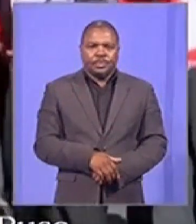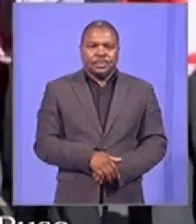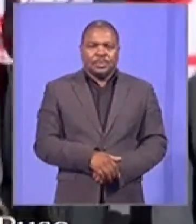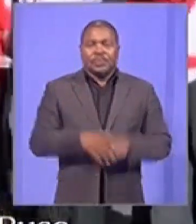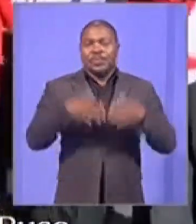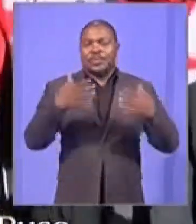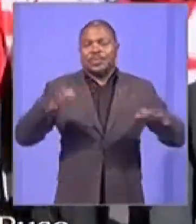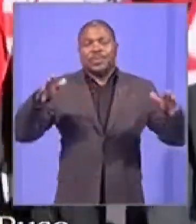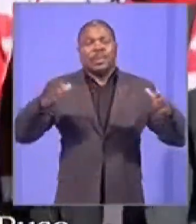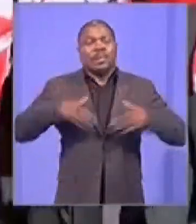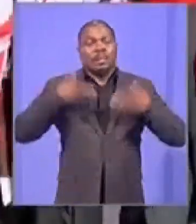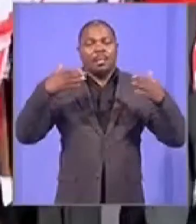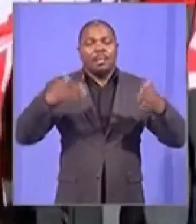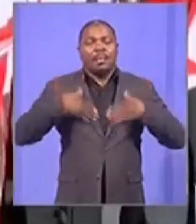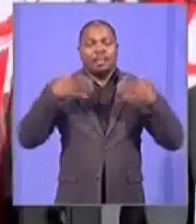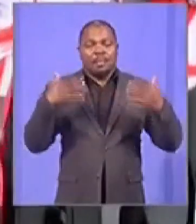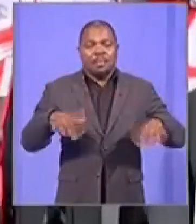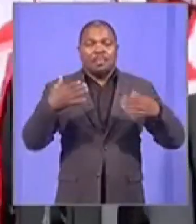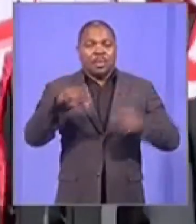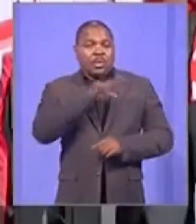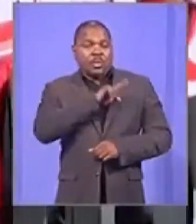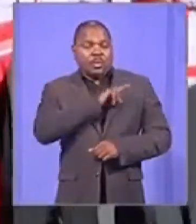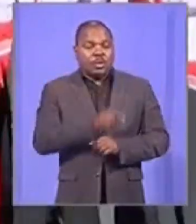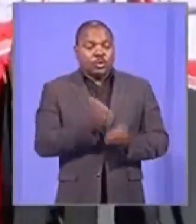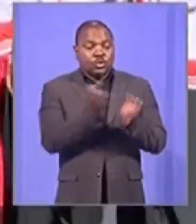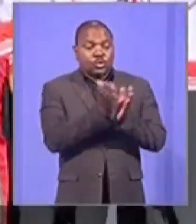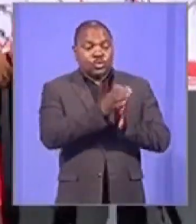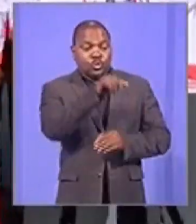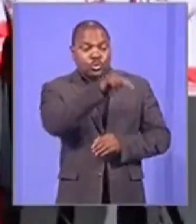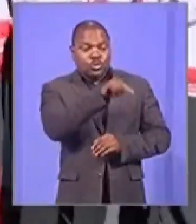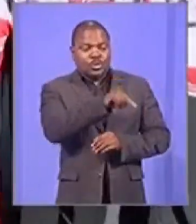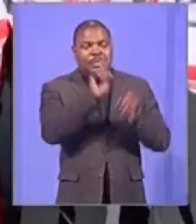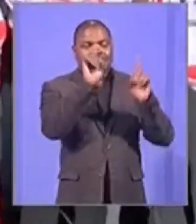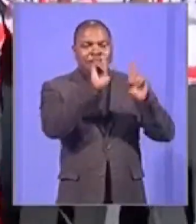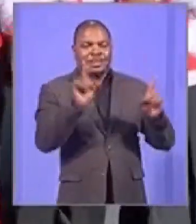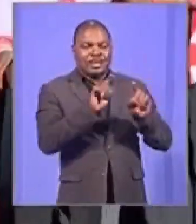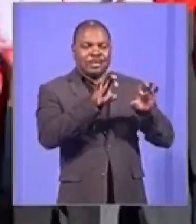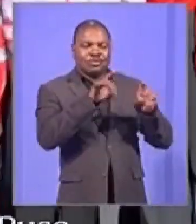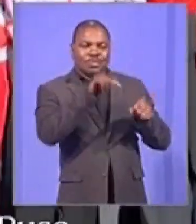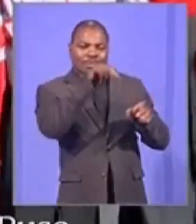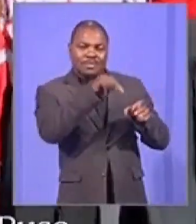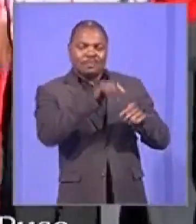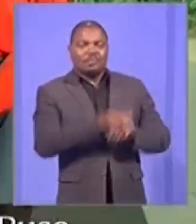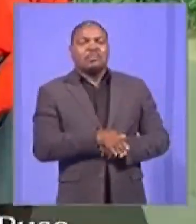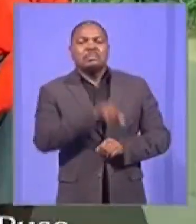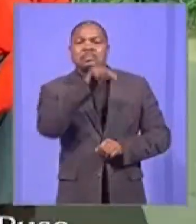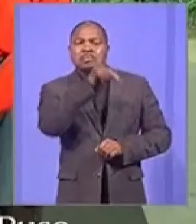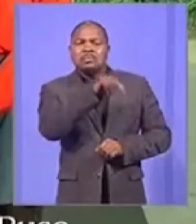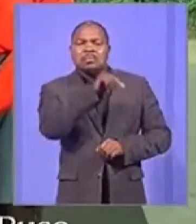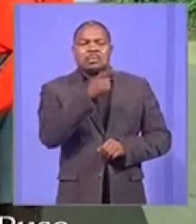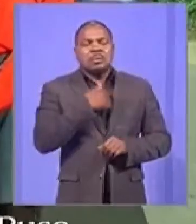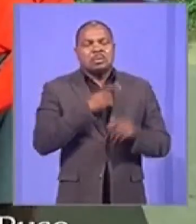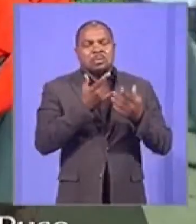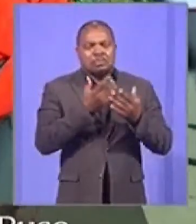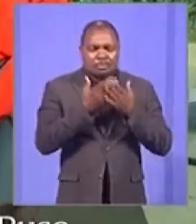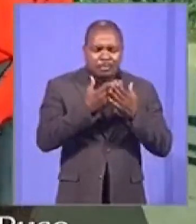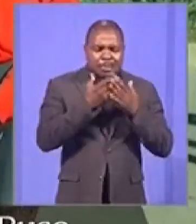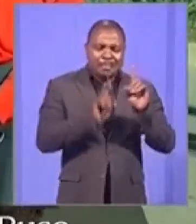Boitumelo jo bo seng kana ka sepe jaaka barutwana ba sekolo seno sa dithuto tse di kgethegileng ba ne ba bona maungo a matsapa a